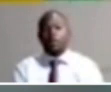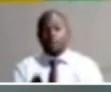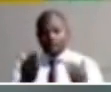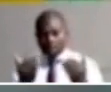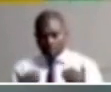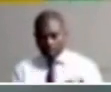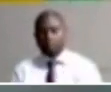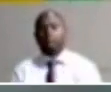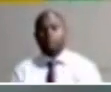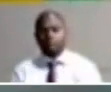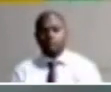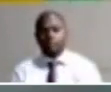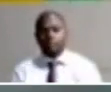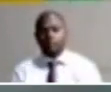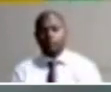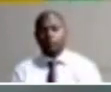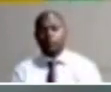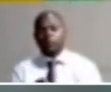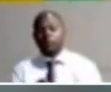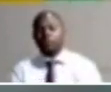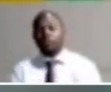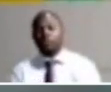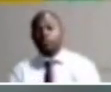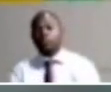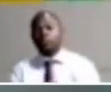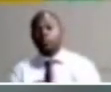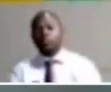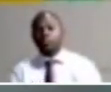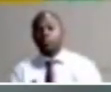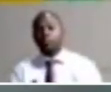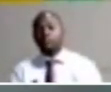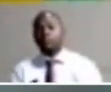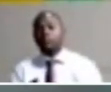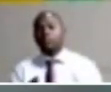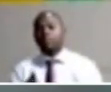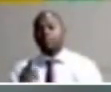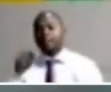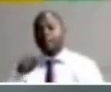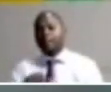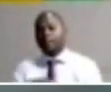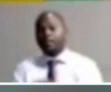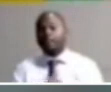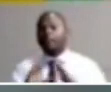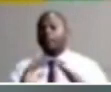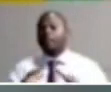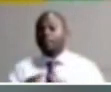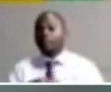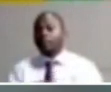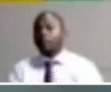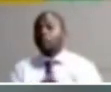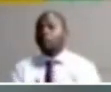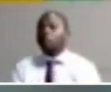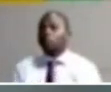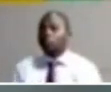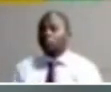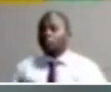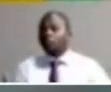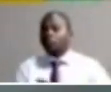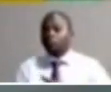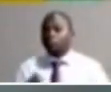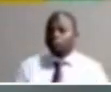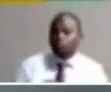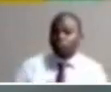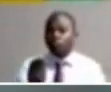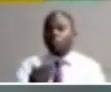Therefore, with these cases that entered in the House, we should not wait for that situation to